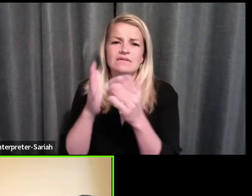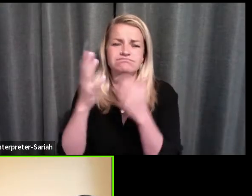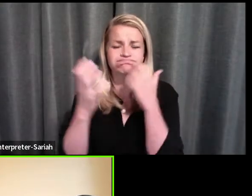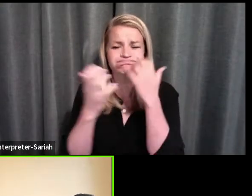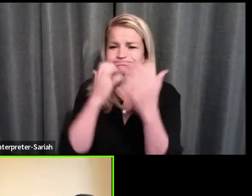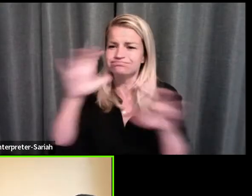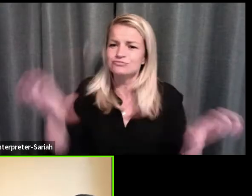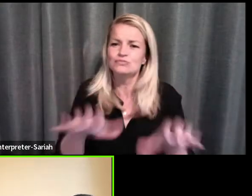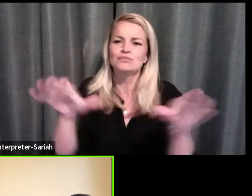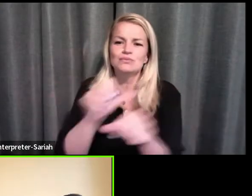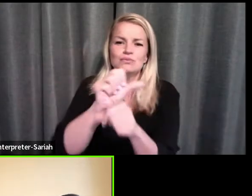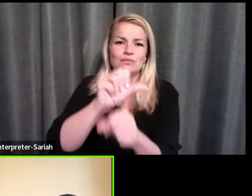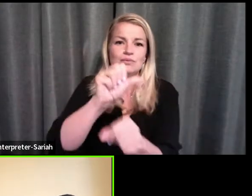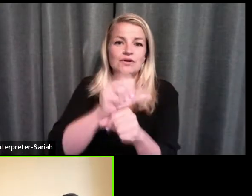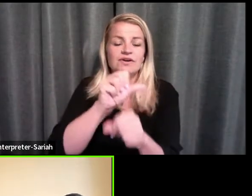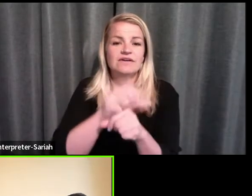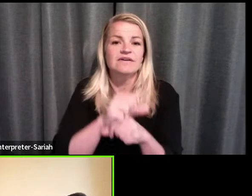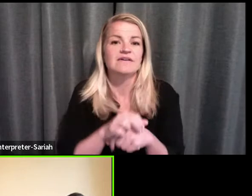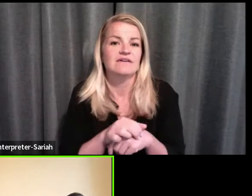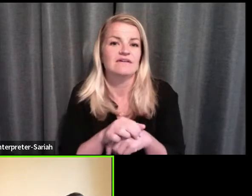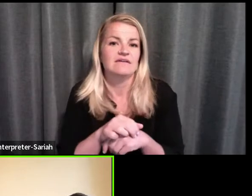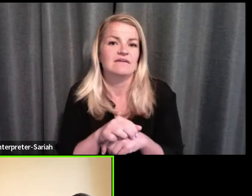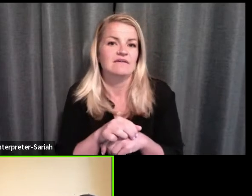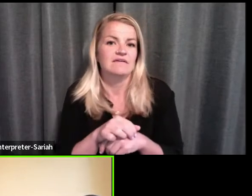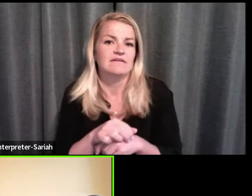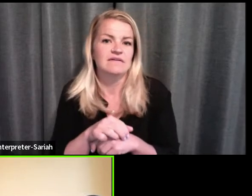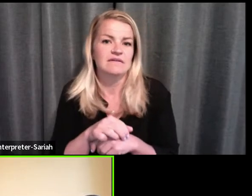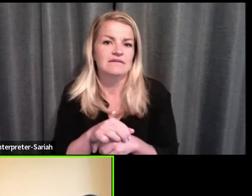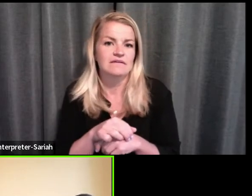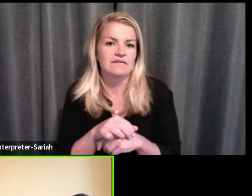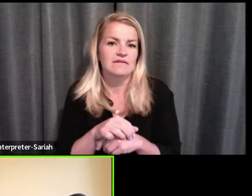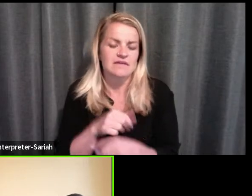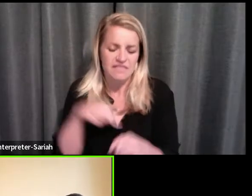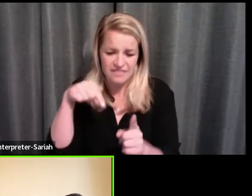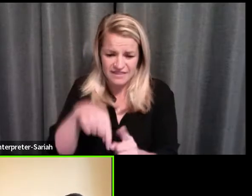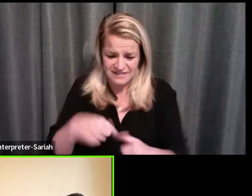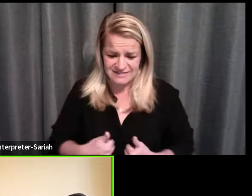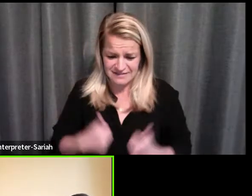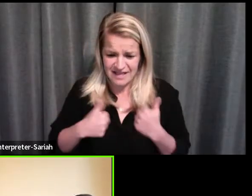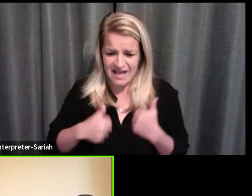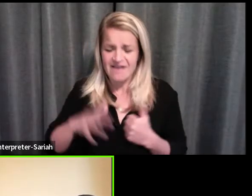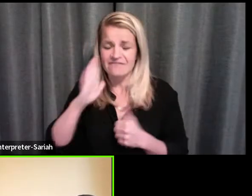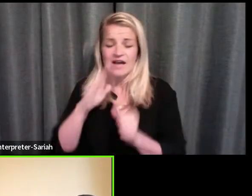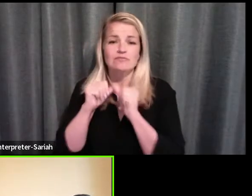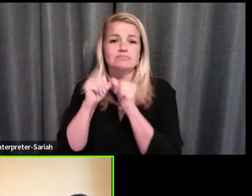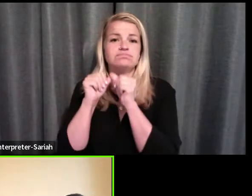be about this love.